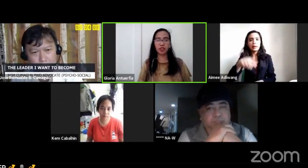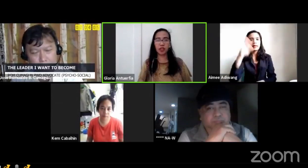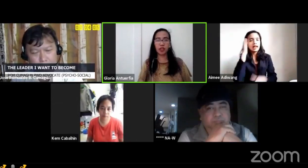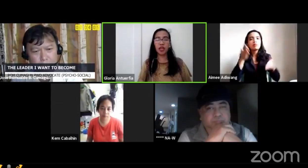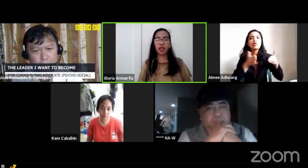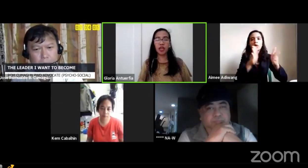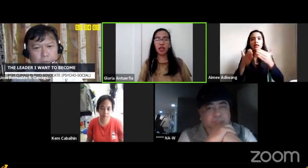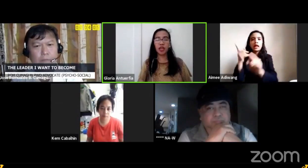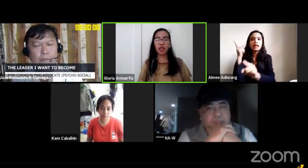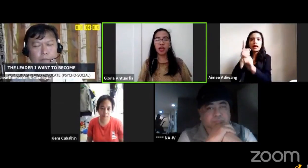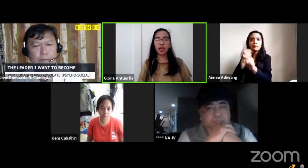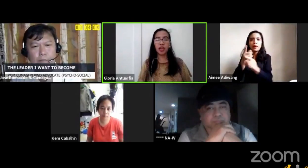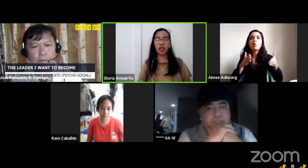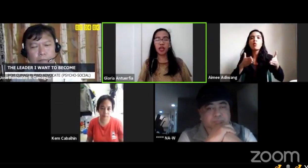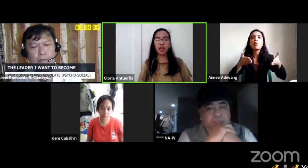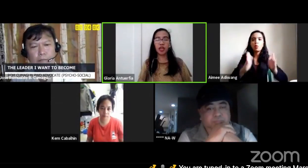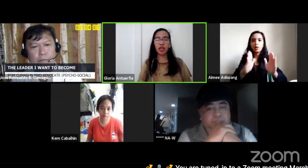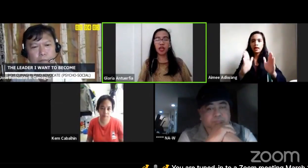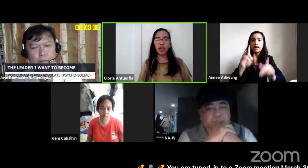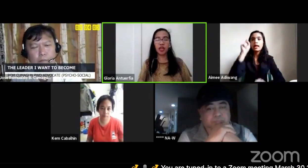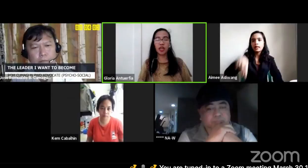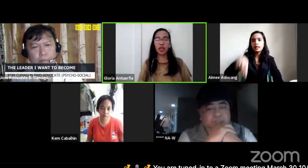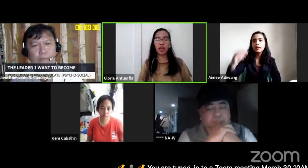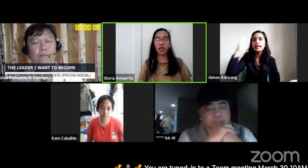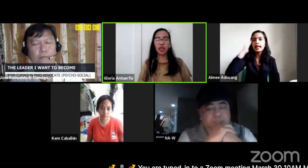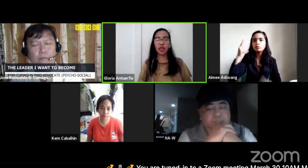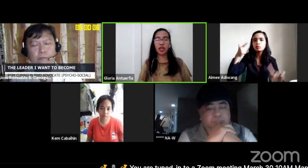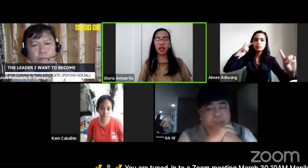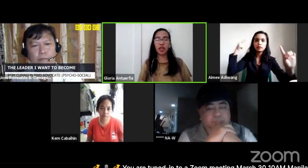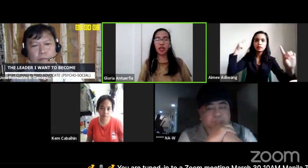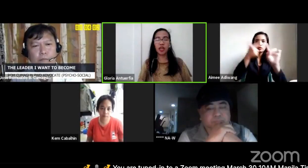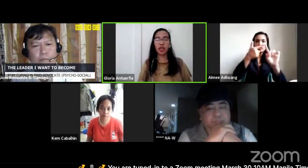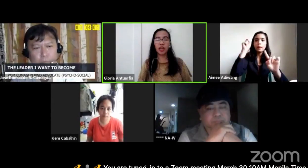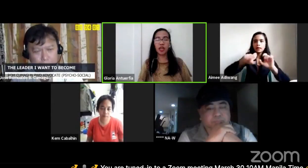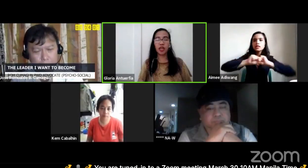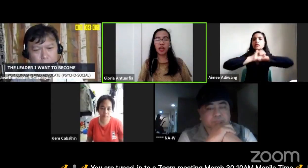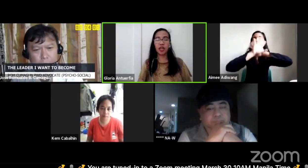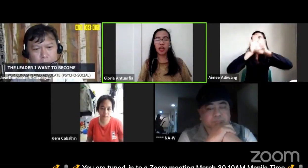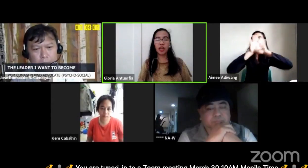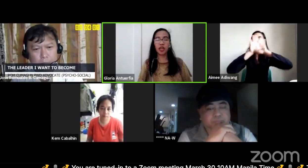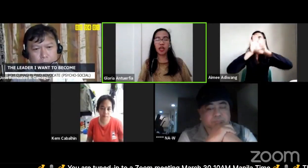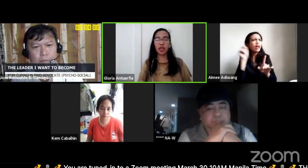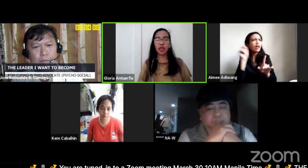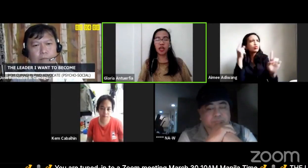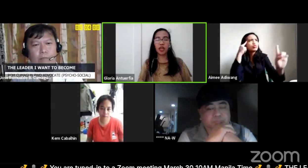right direction. You should know your goal. Kailangan malinaw yon.